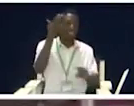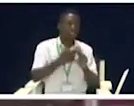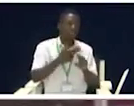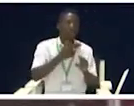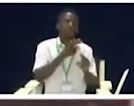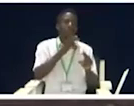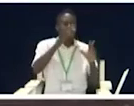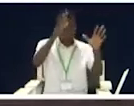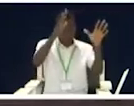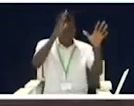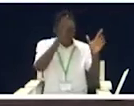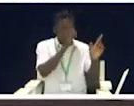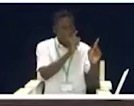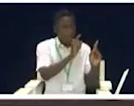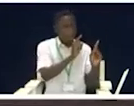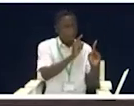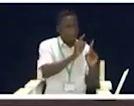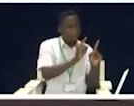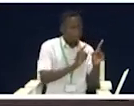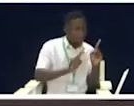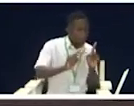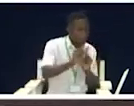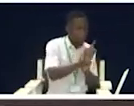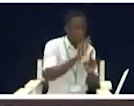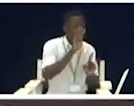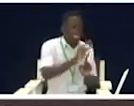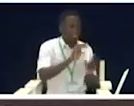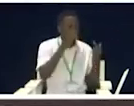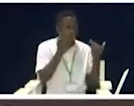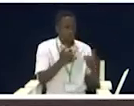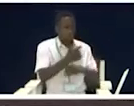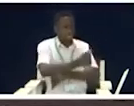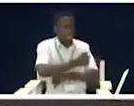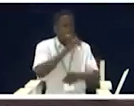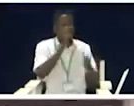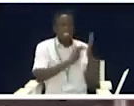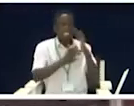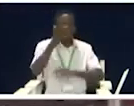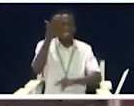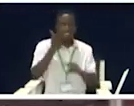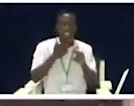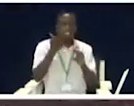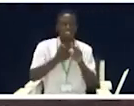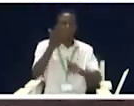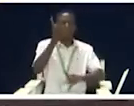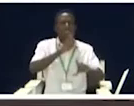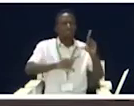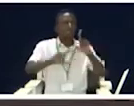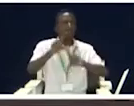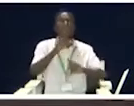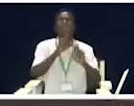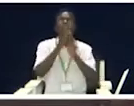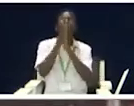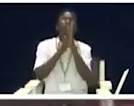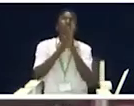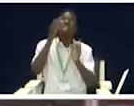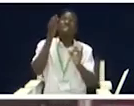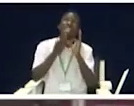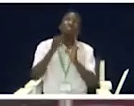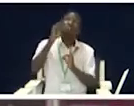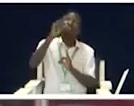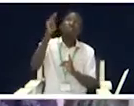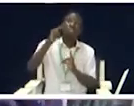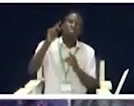Father, bypass them today and do wonders in my life. Come on, in the next 20 seconds, can you say that prayer? God, if you need to bypass